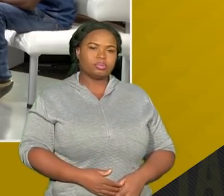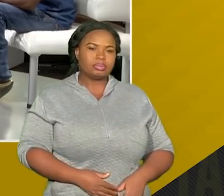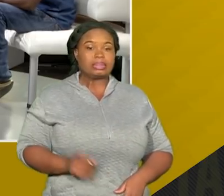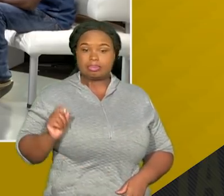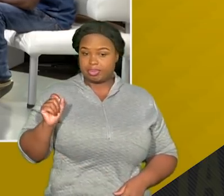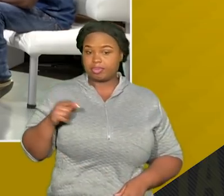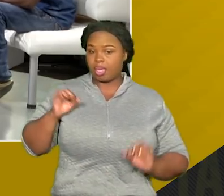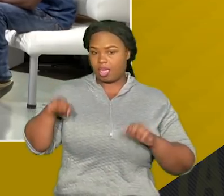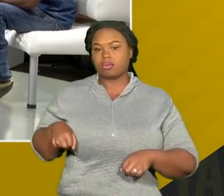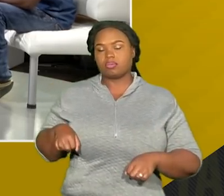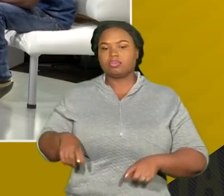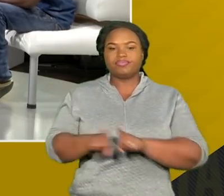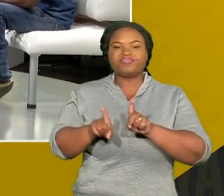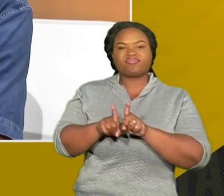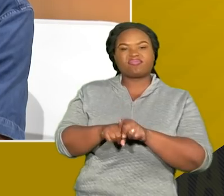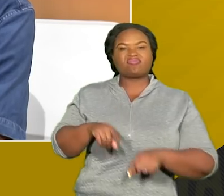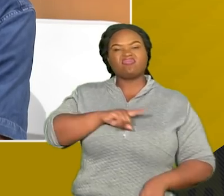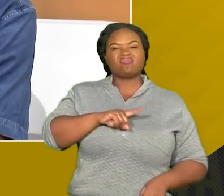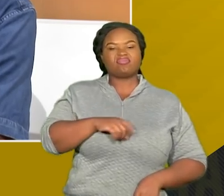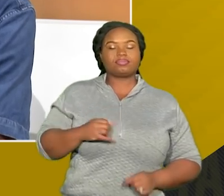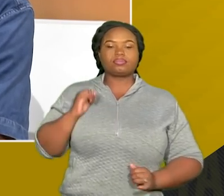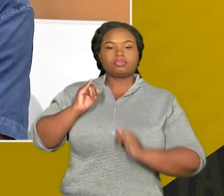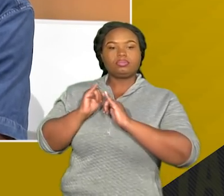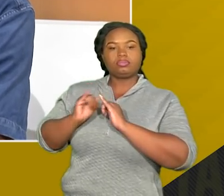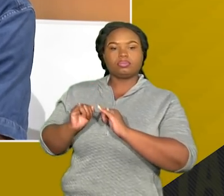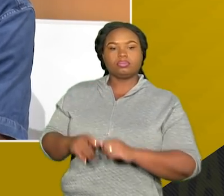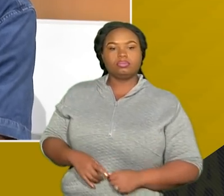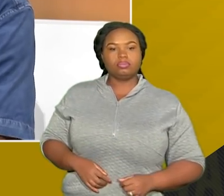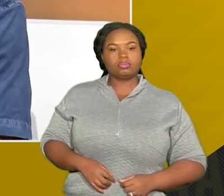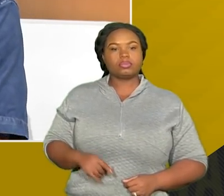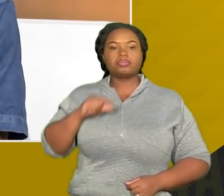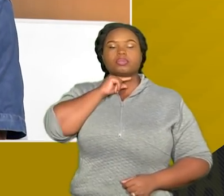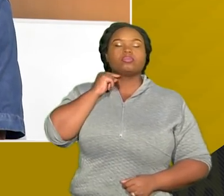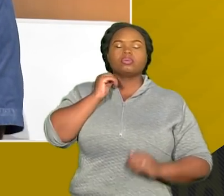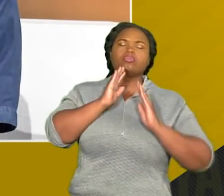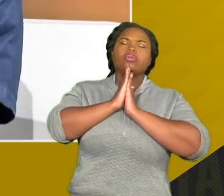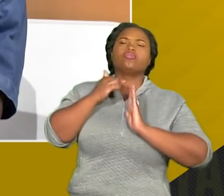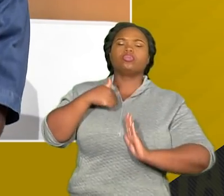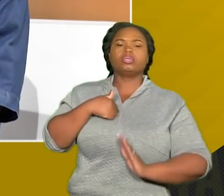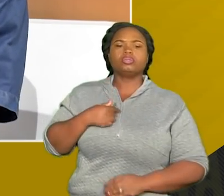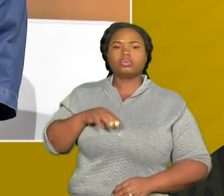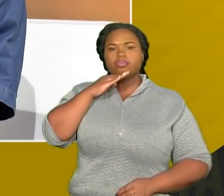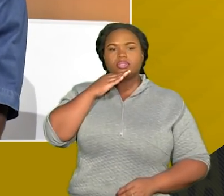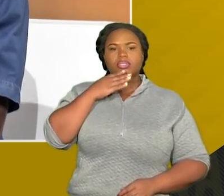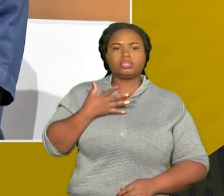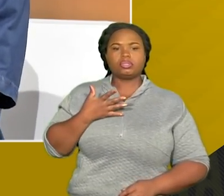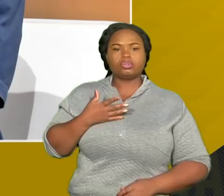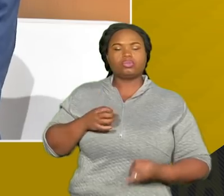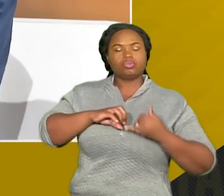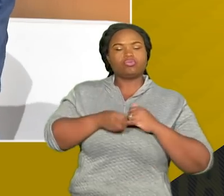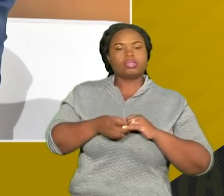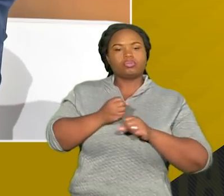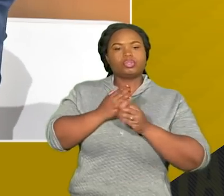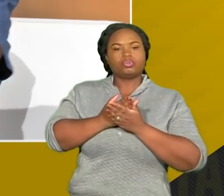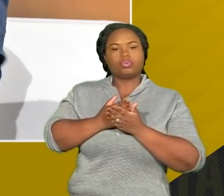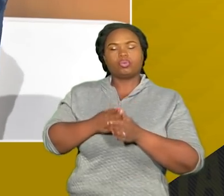say. That I can agree with. It's the same thing, like if you go into an interview, then like maybe go to the pastor or rappelle, you know what I mean? You just change changing, you're trying to get